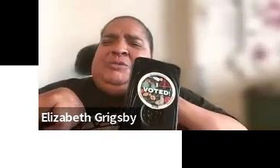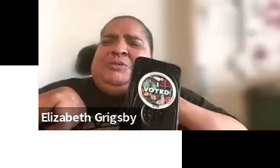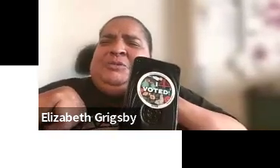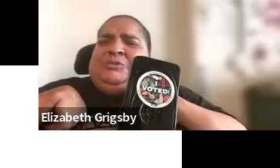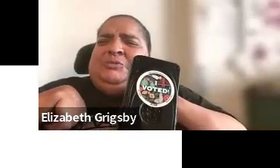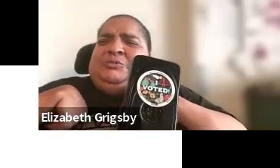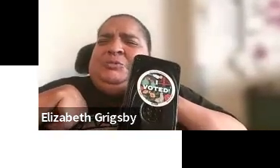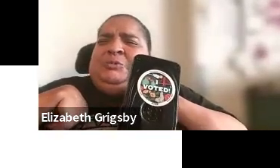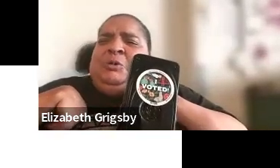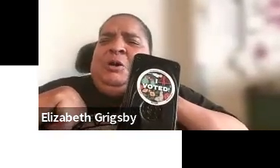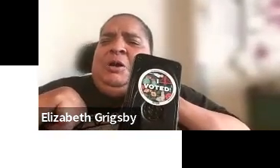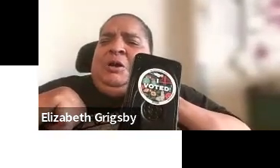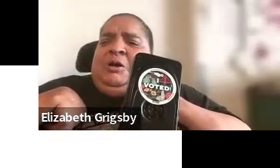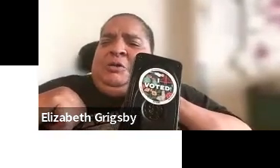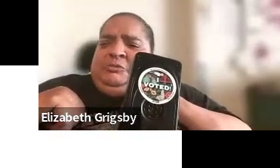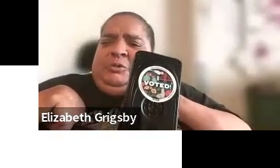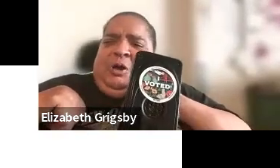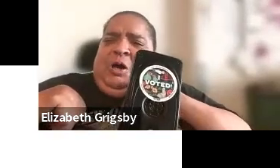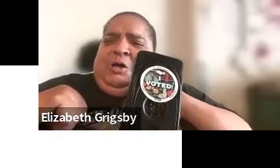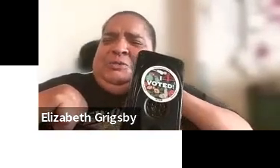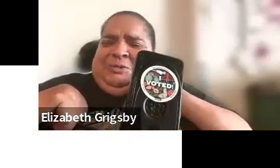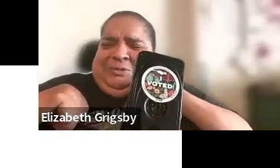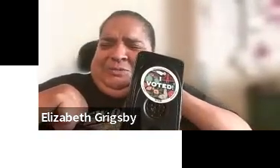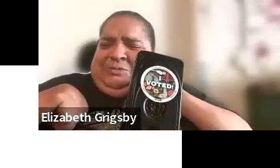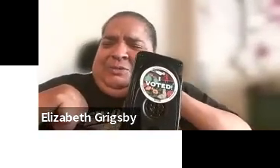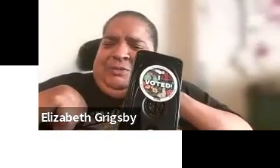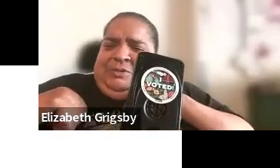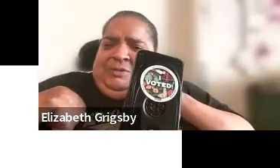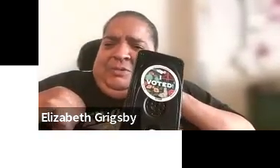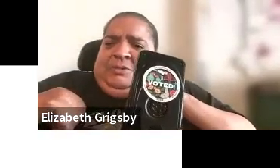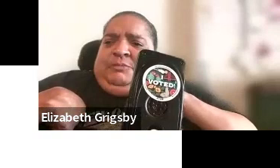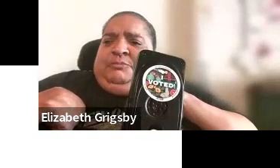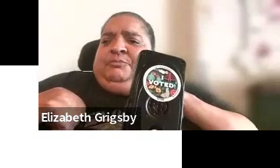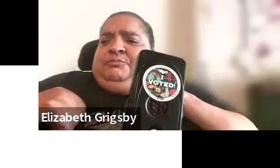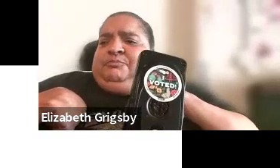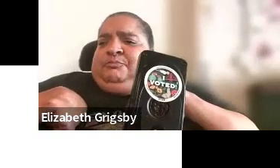well, what did you do to cause it?